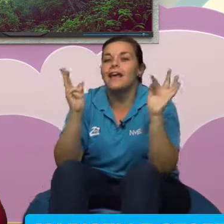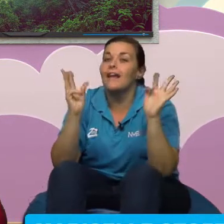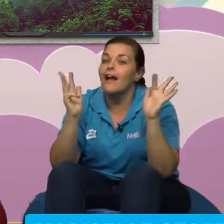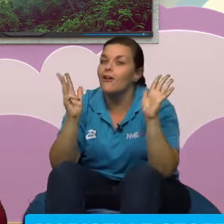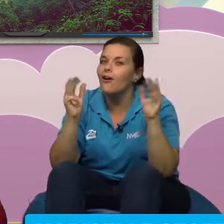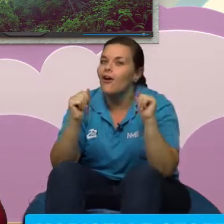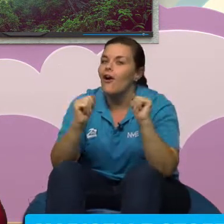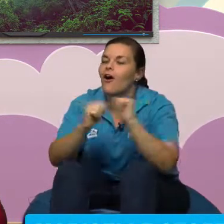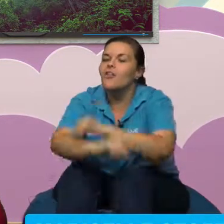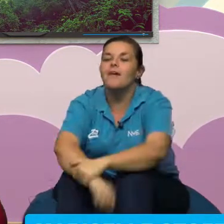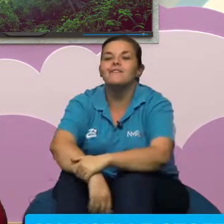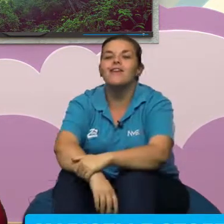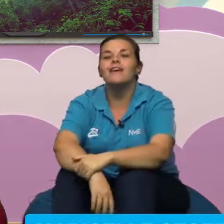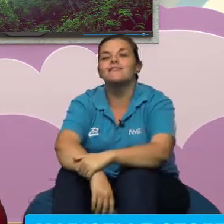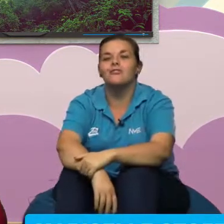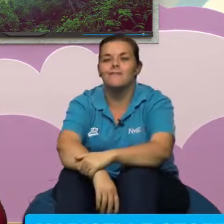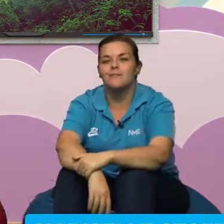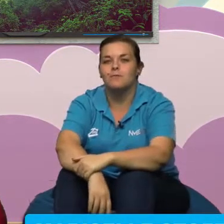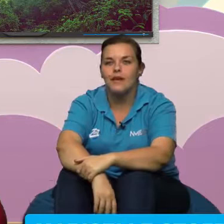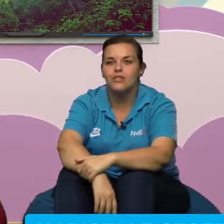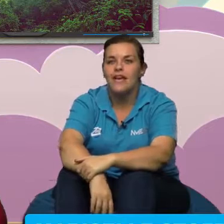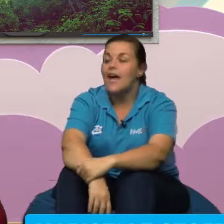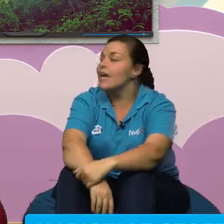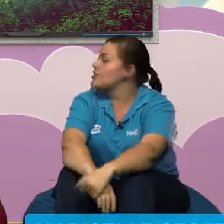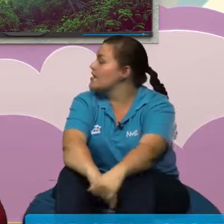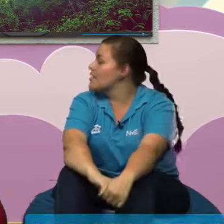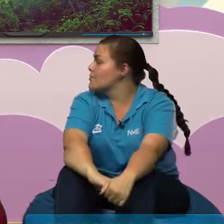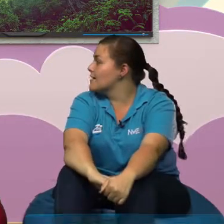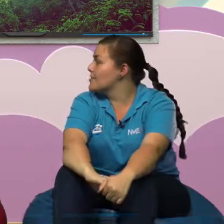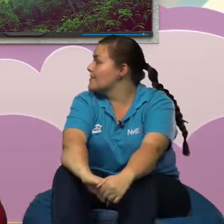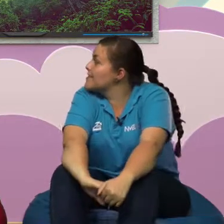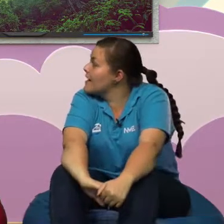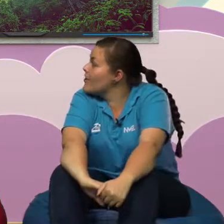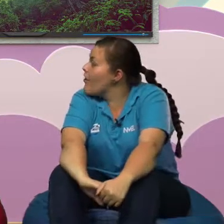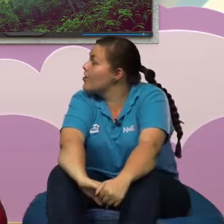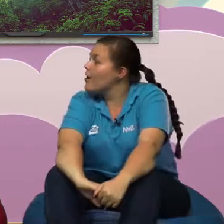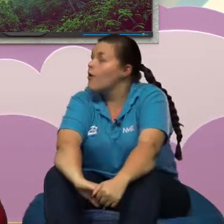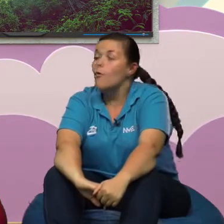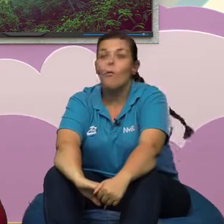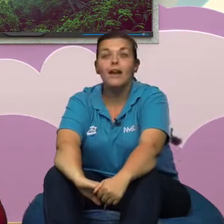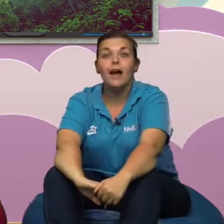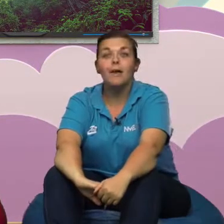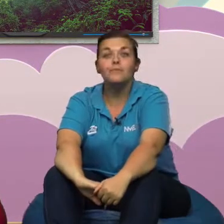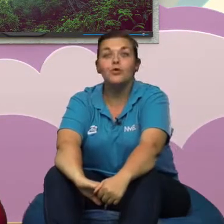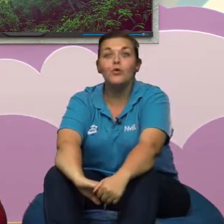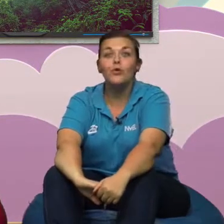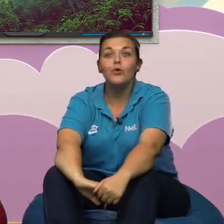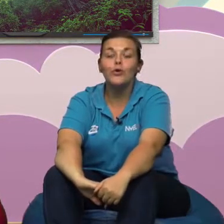Friday at 9 o'clock on the MyZone and Zashi Facebook pages. And Jeannie, they can also catch us at 10 on One